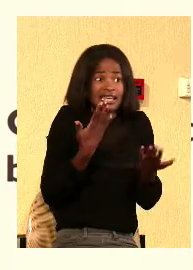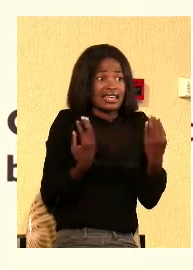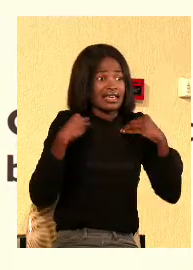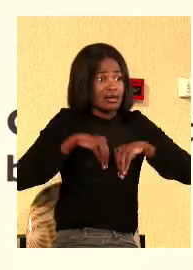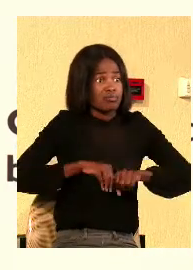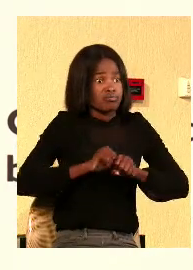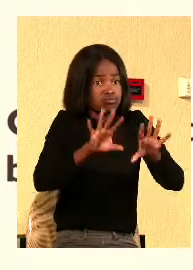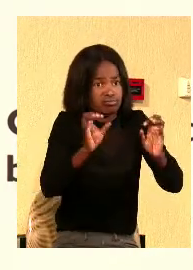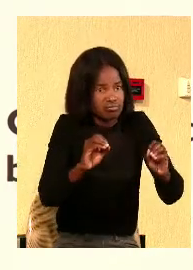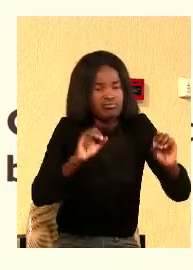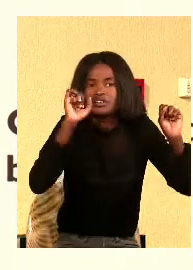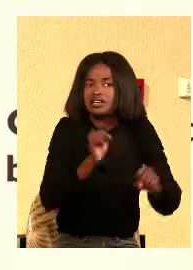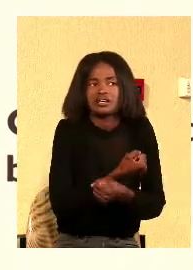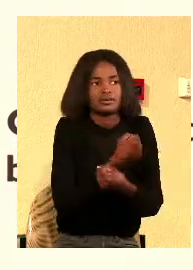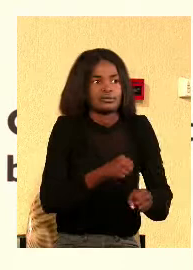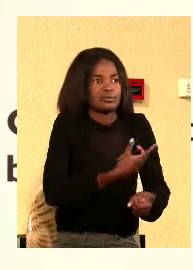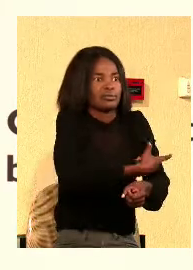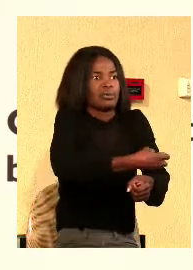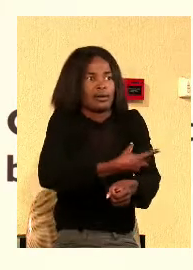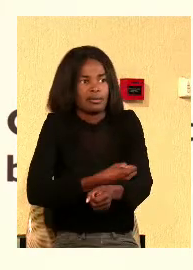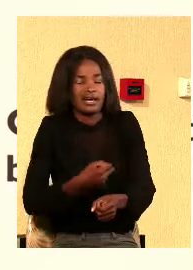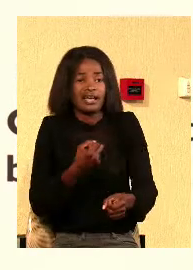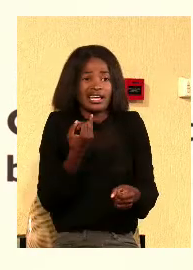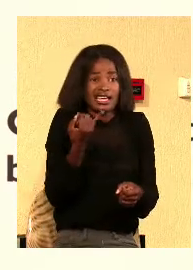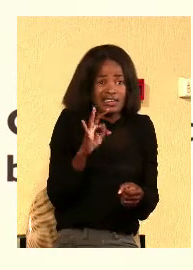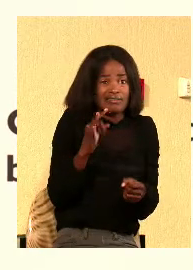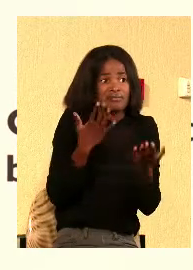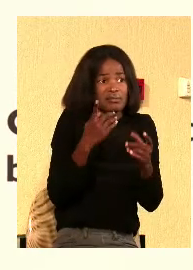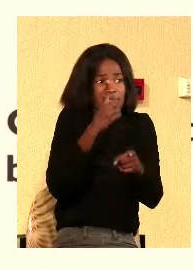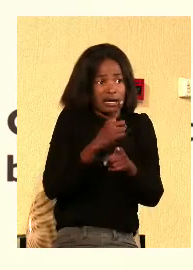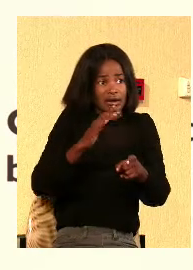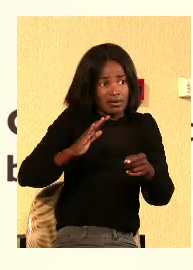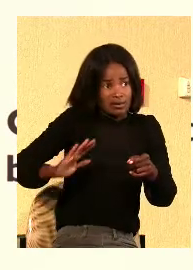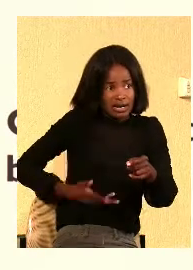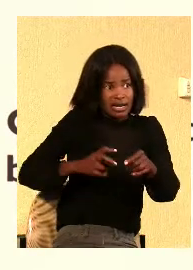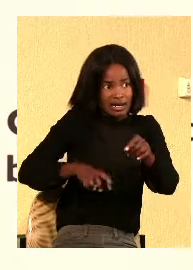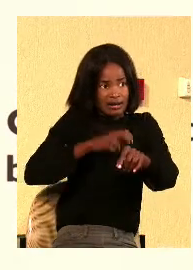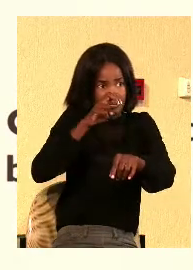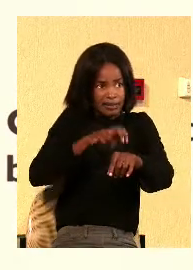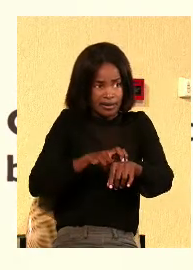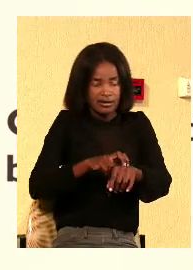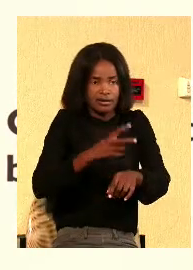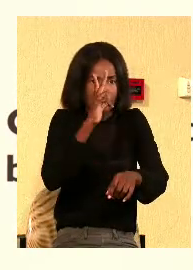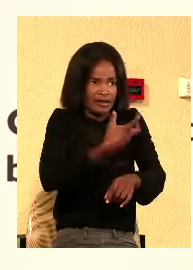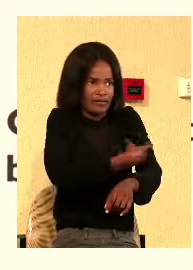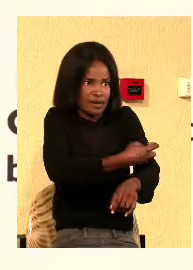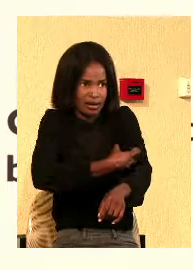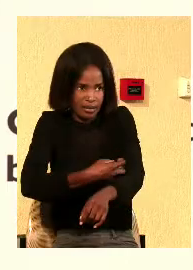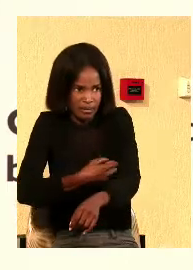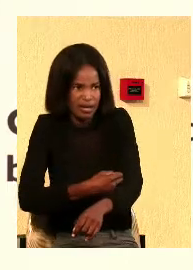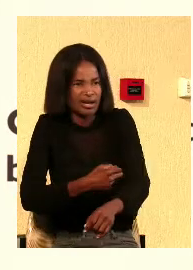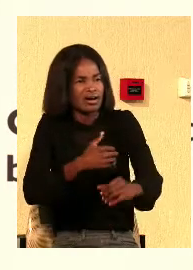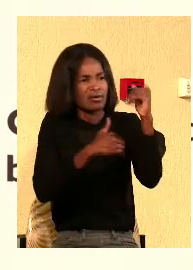This is just our estimation in terms of preparedness. So that should the West go to the West, we are able